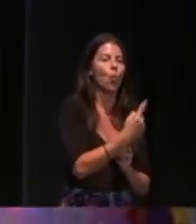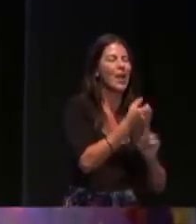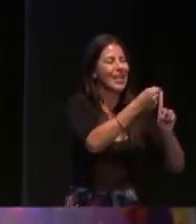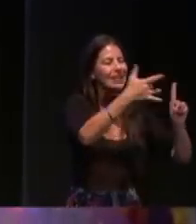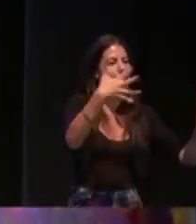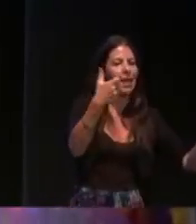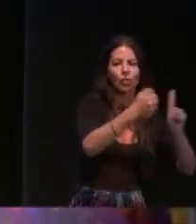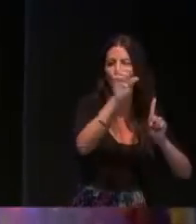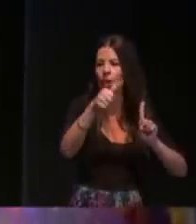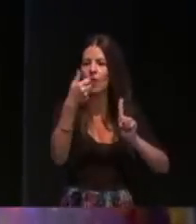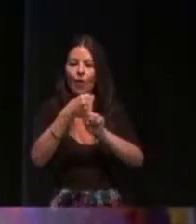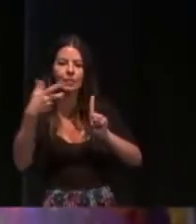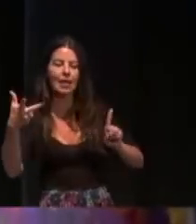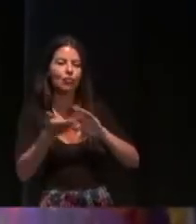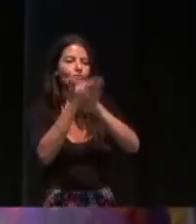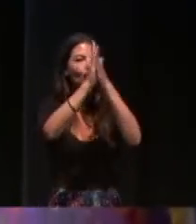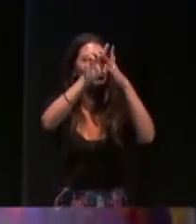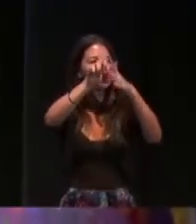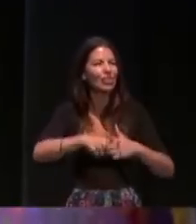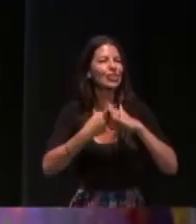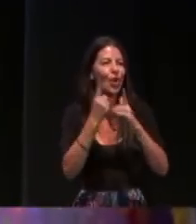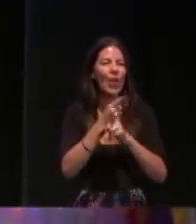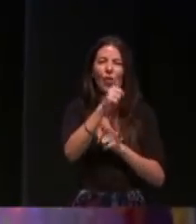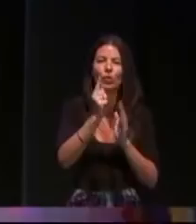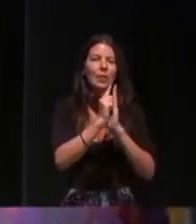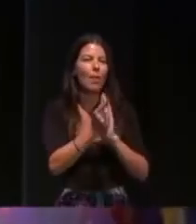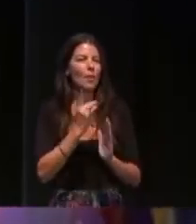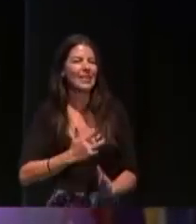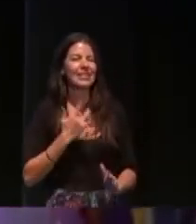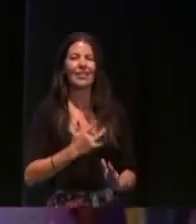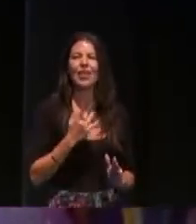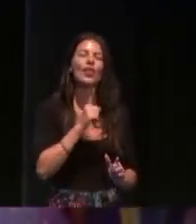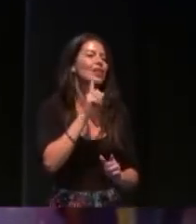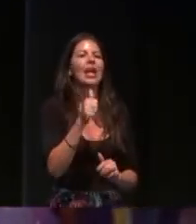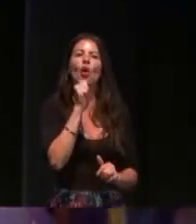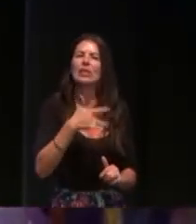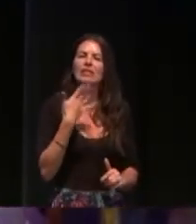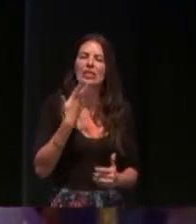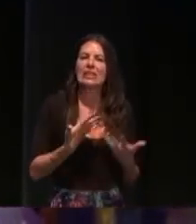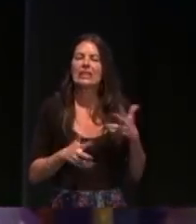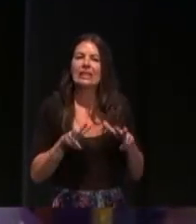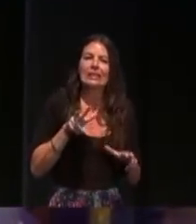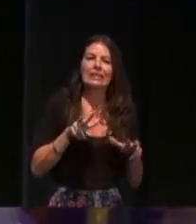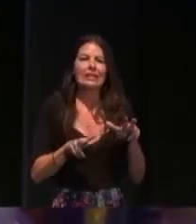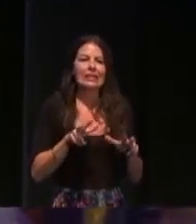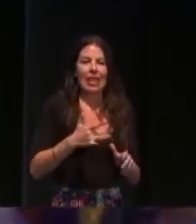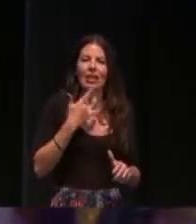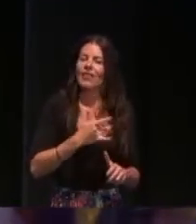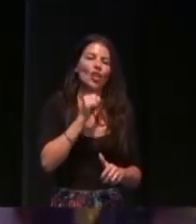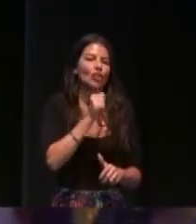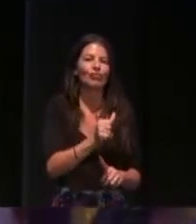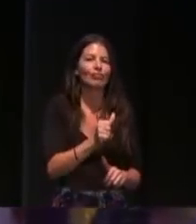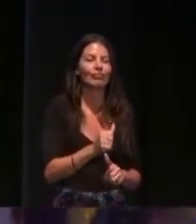expansion to another, you're initiated, you see. And in those moments of initiation, it doesn't always feel good. It doesn't feel good all the